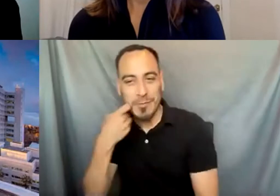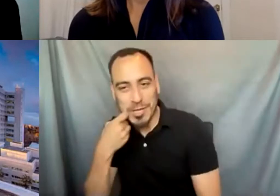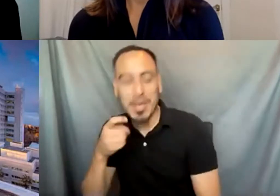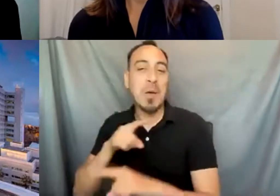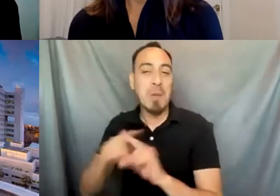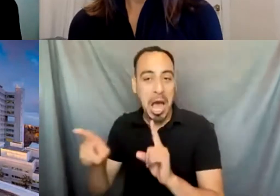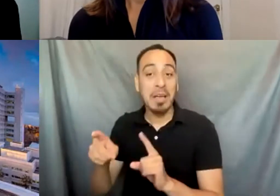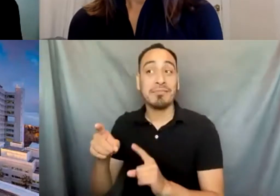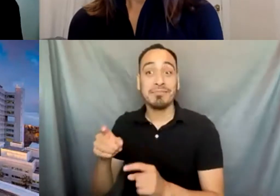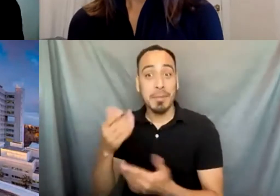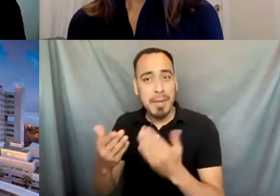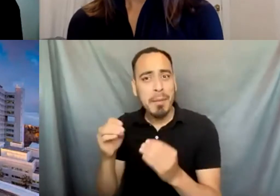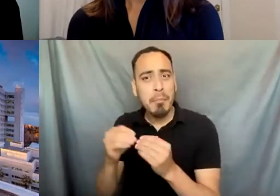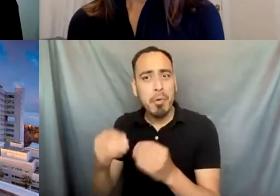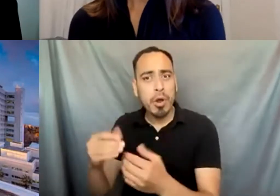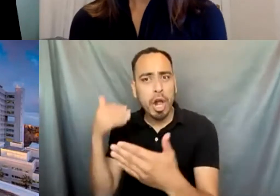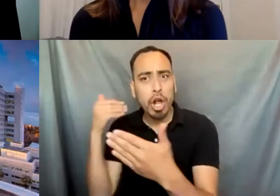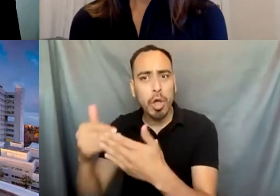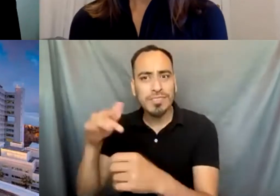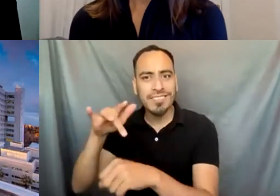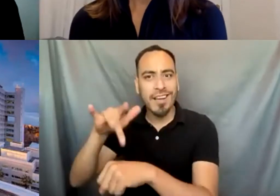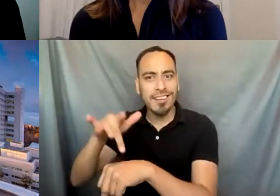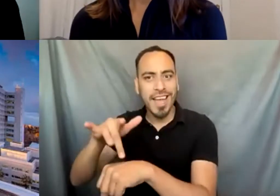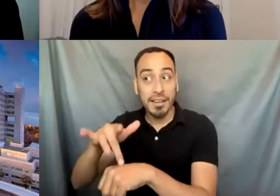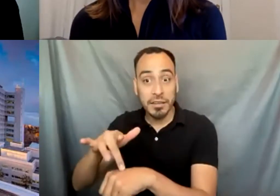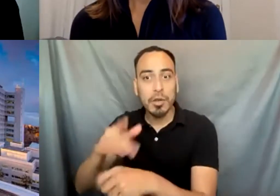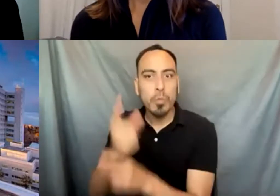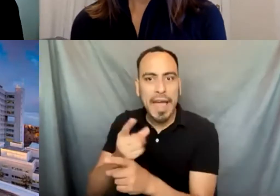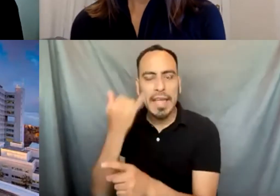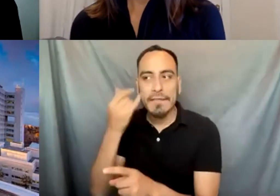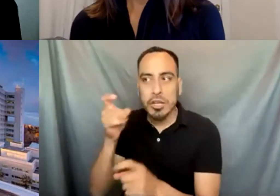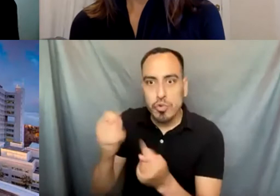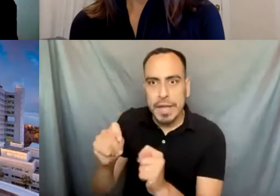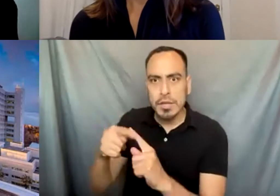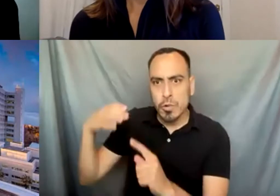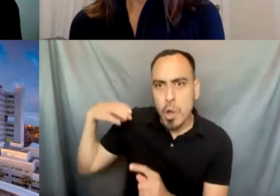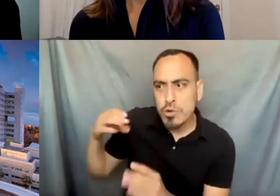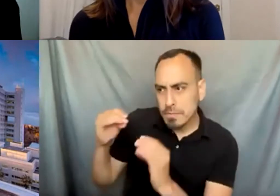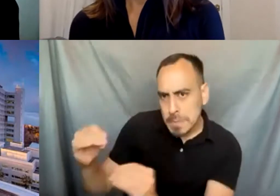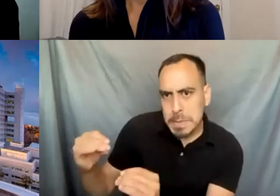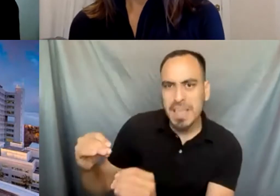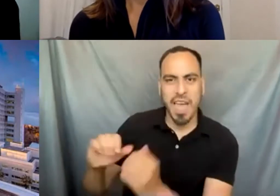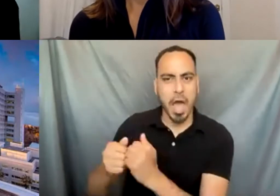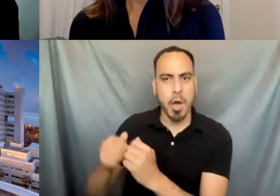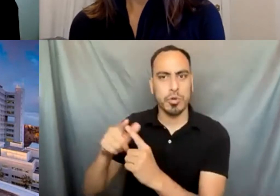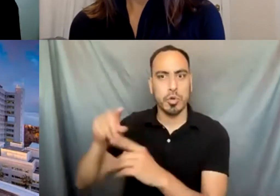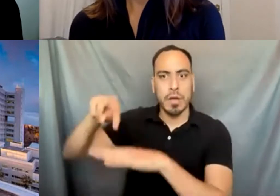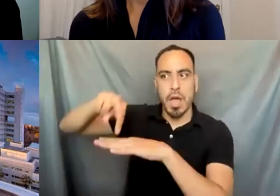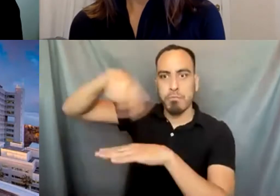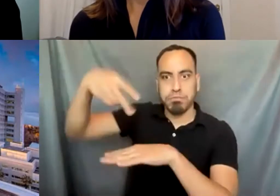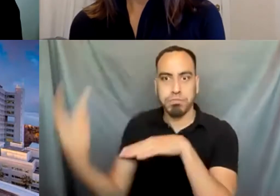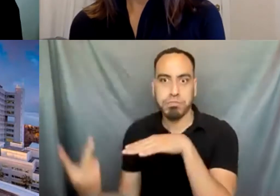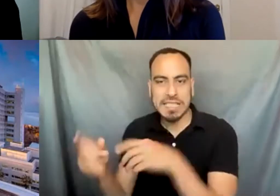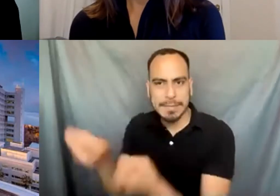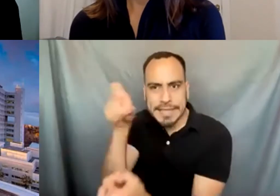assisting somebody in how to perform a particular tumble or something like that. So that might be, again, some increased